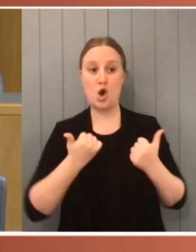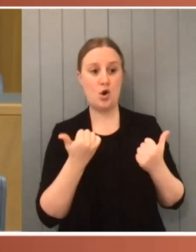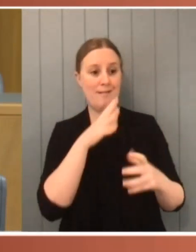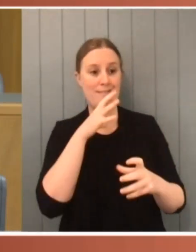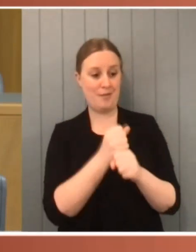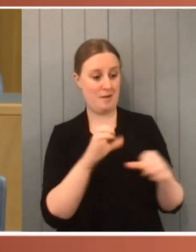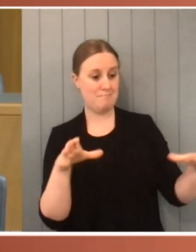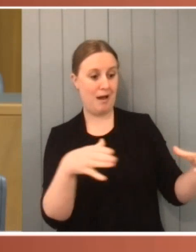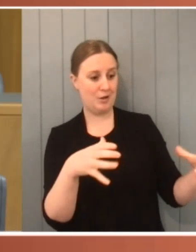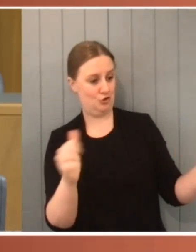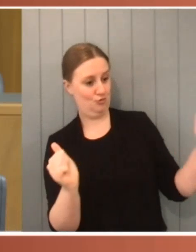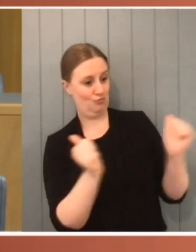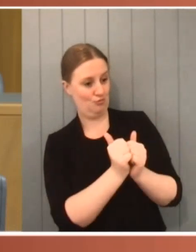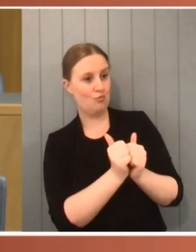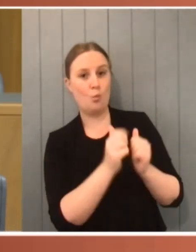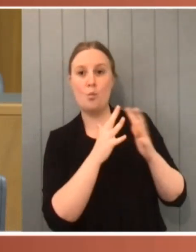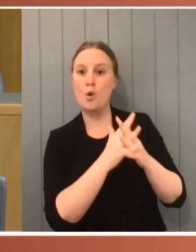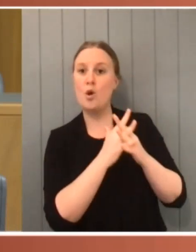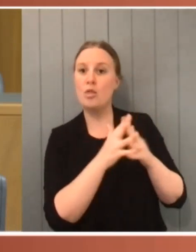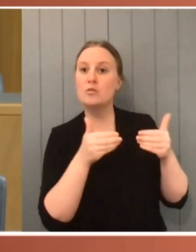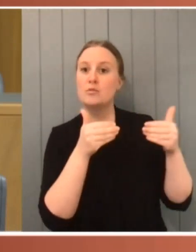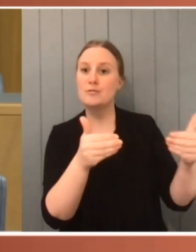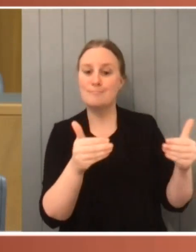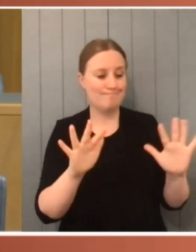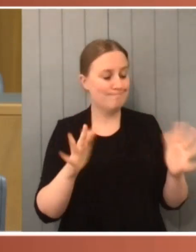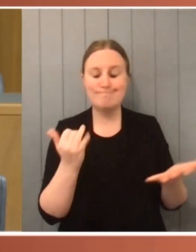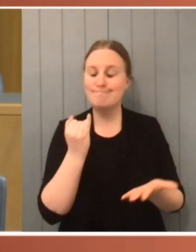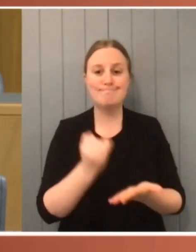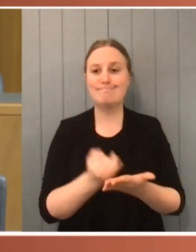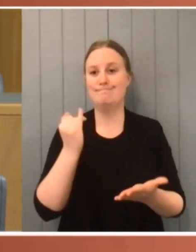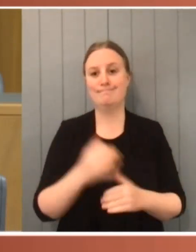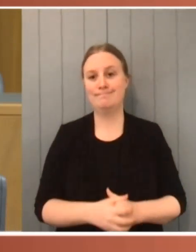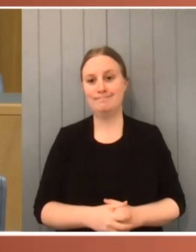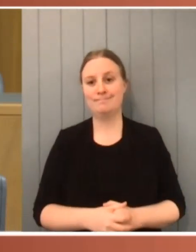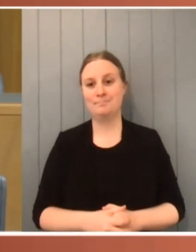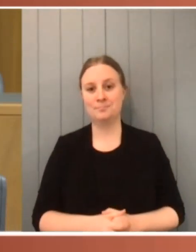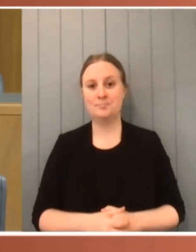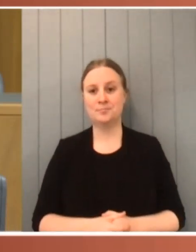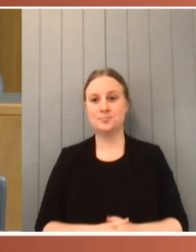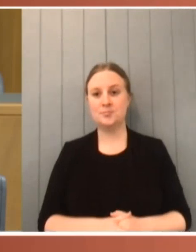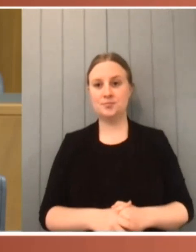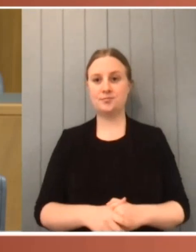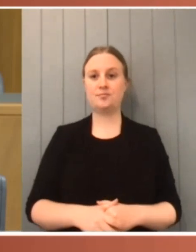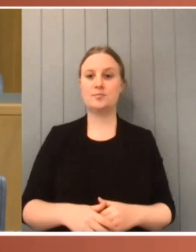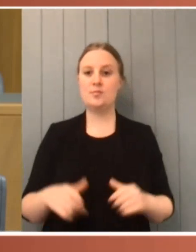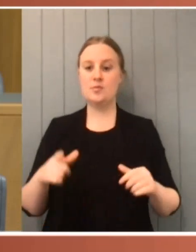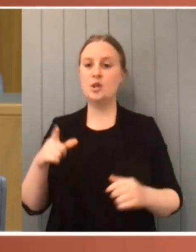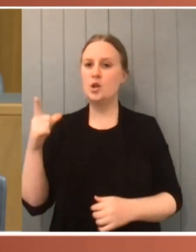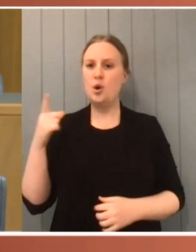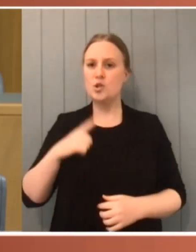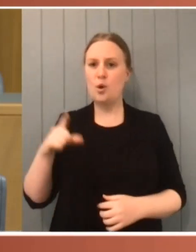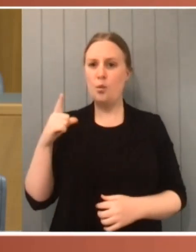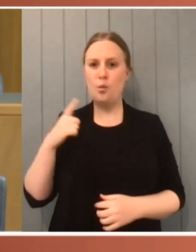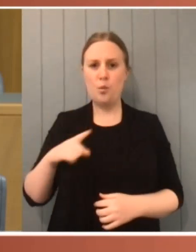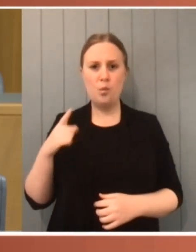cause." Unquote. So why did the struggle to abolish compulsory voting in Australia conclude in meek